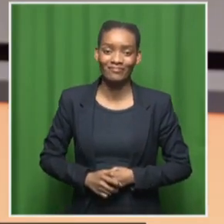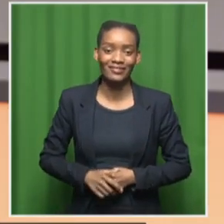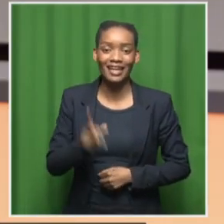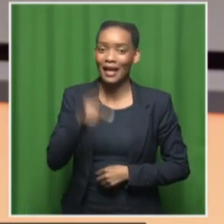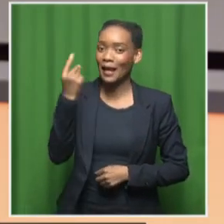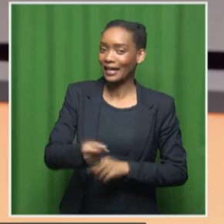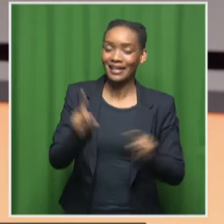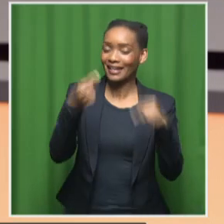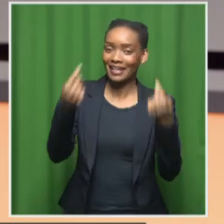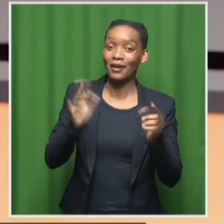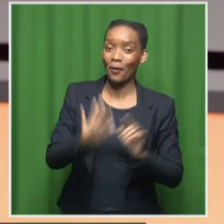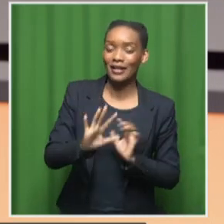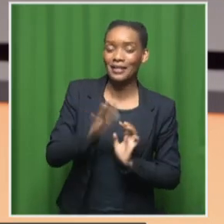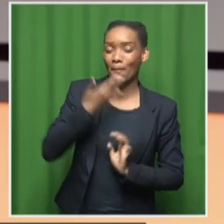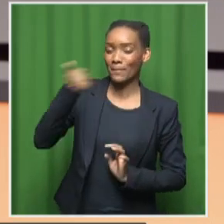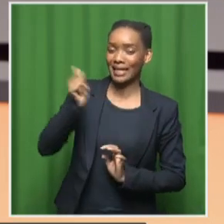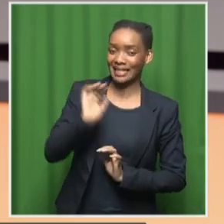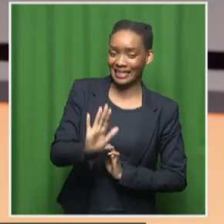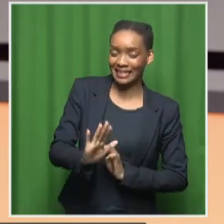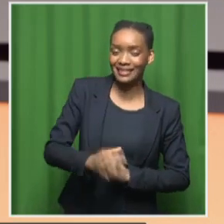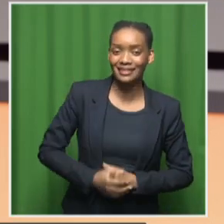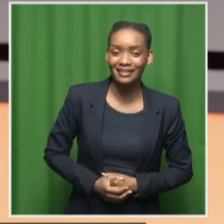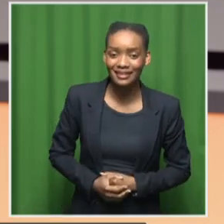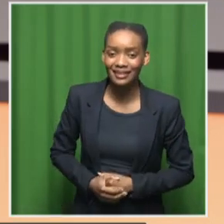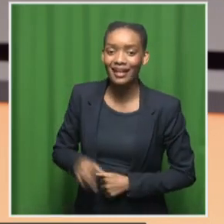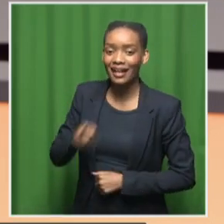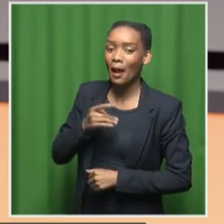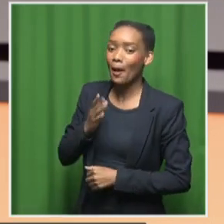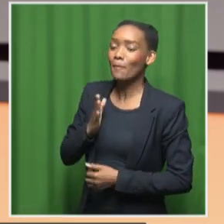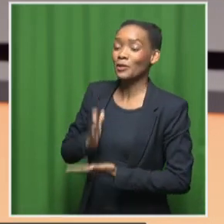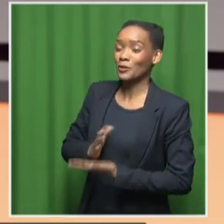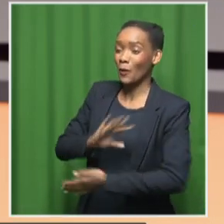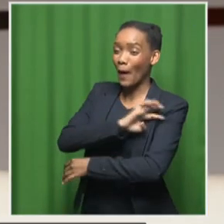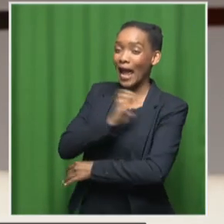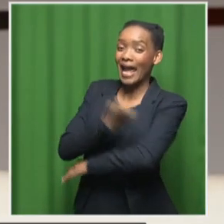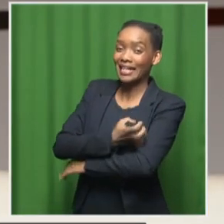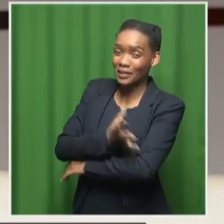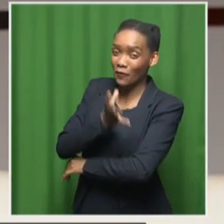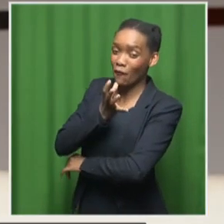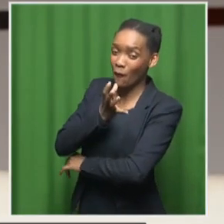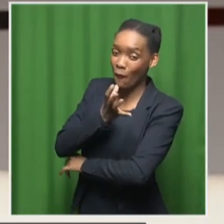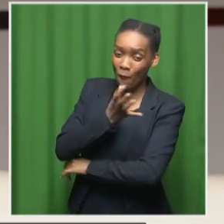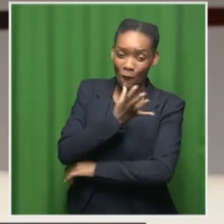it. Highlight. Wow, and I would imagine the energy in that room.